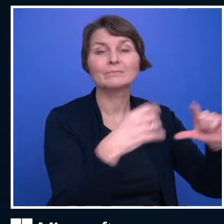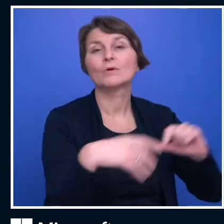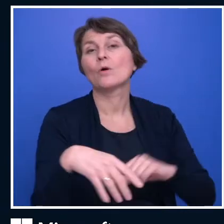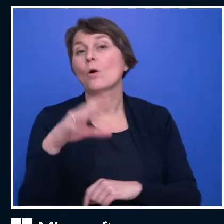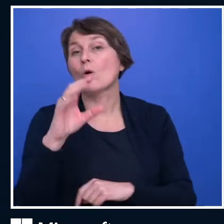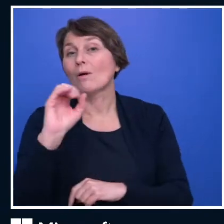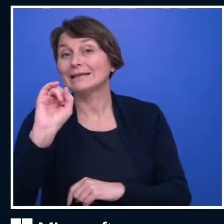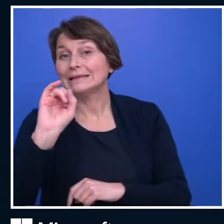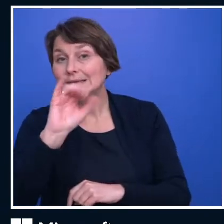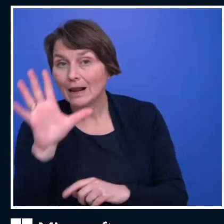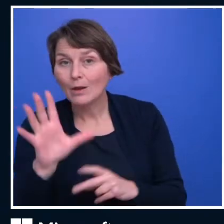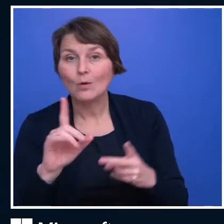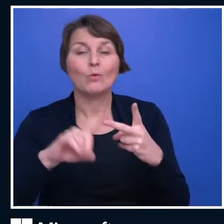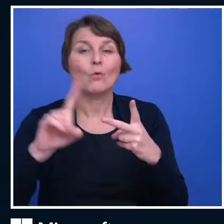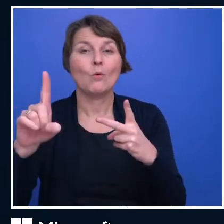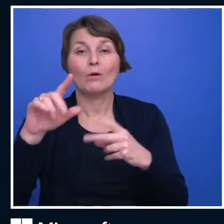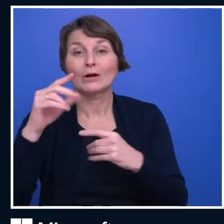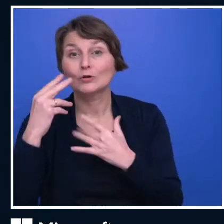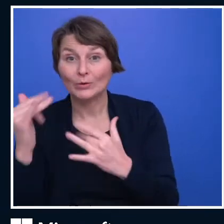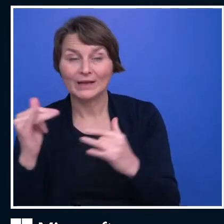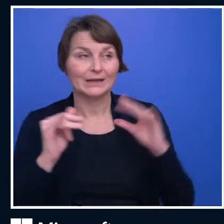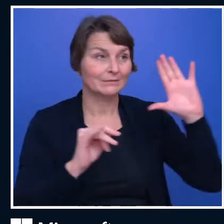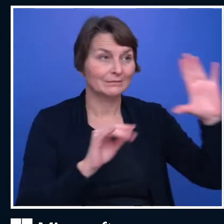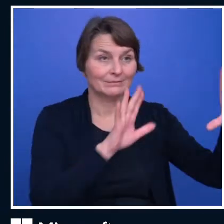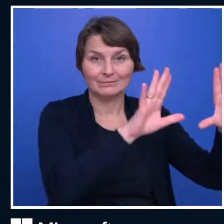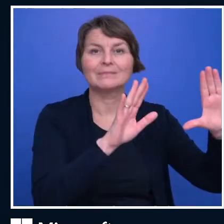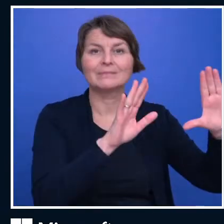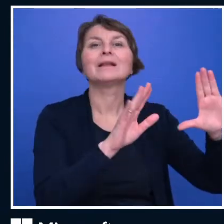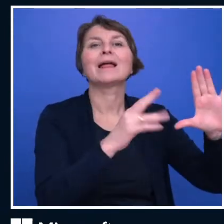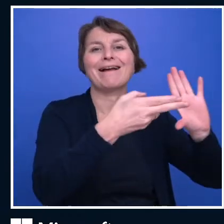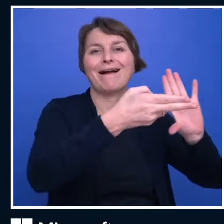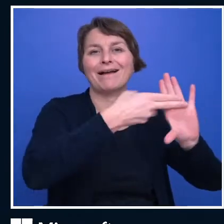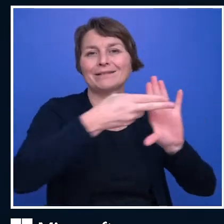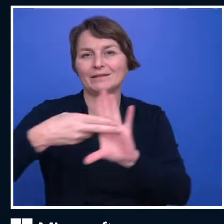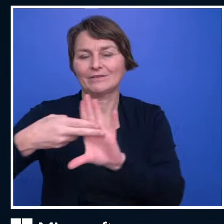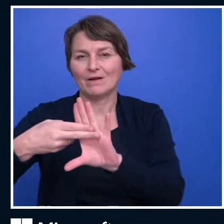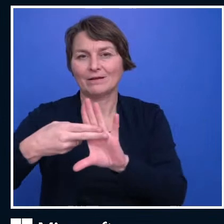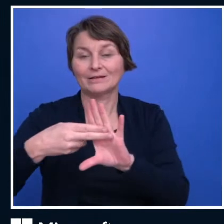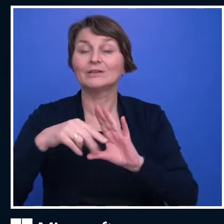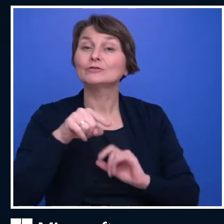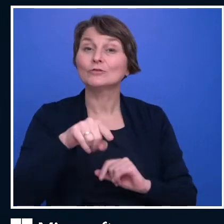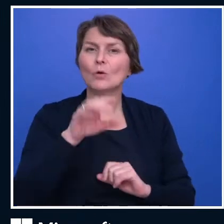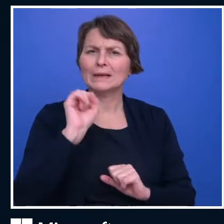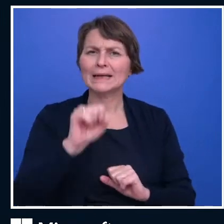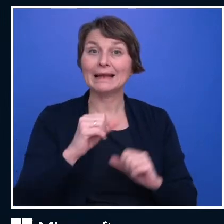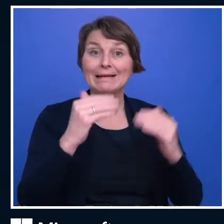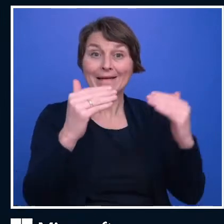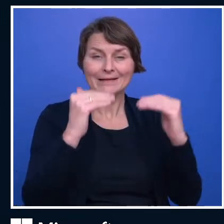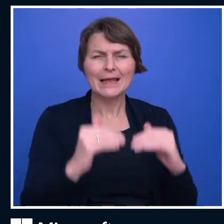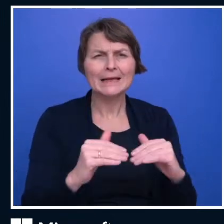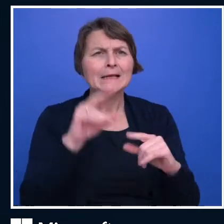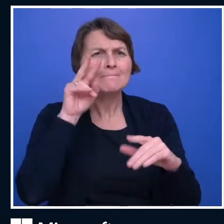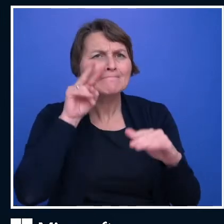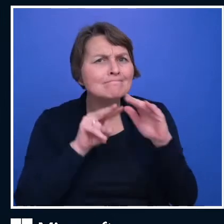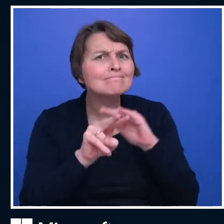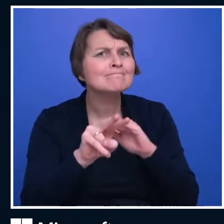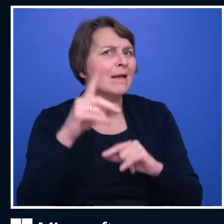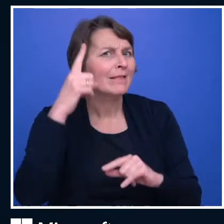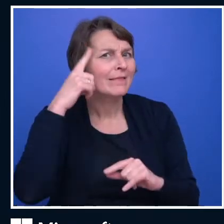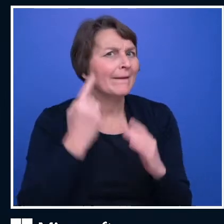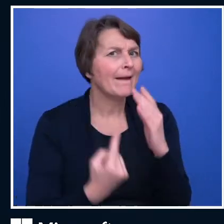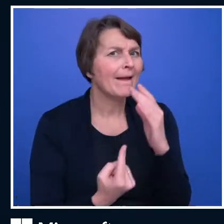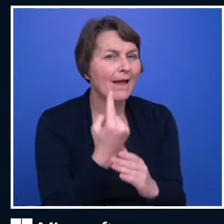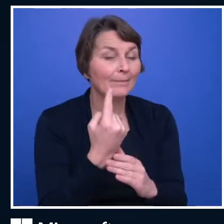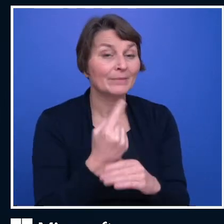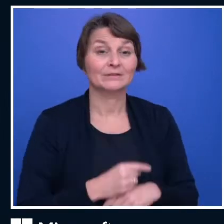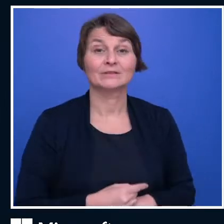images. And so next up we have is making predictions. And so after determining a pattern, the computer now knows that future